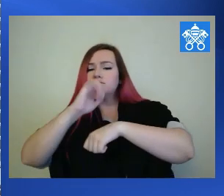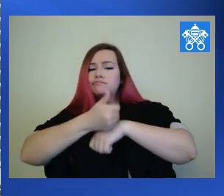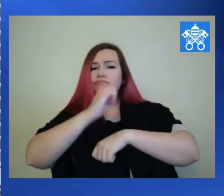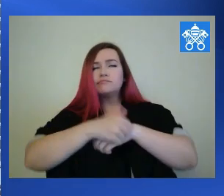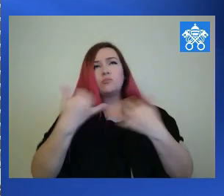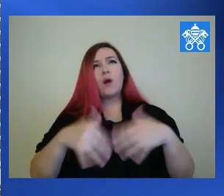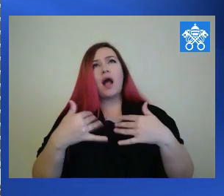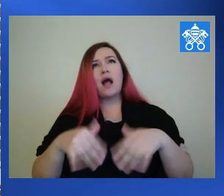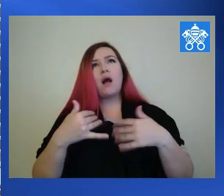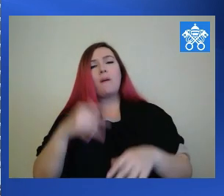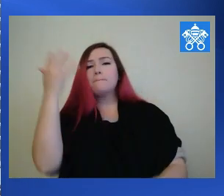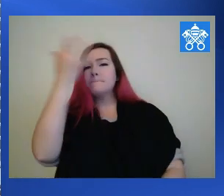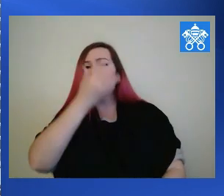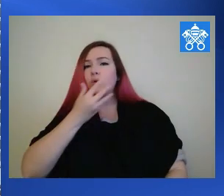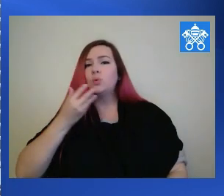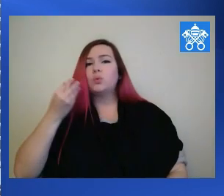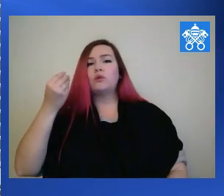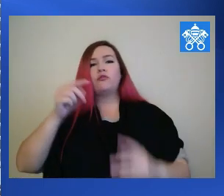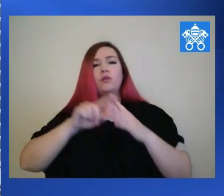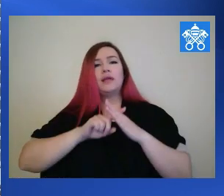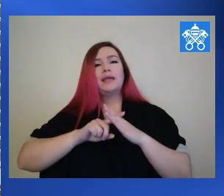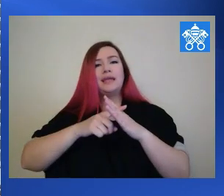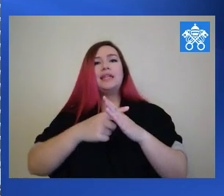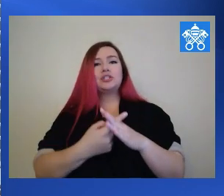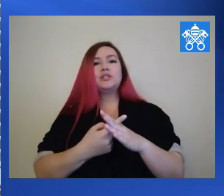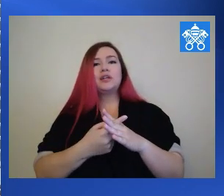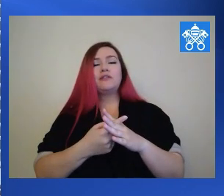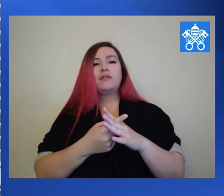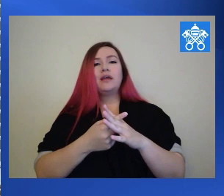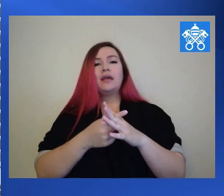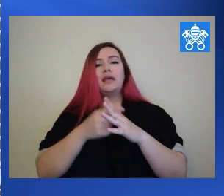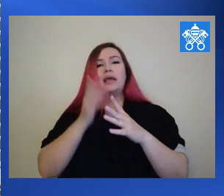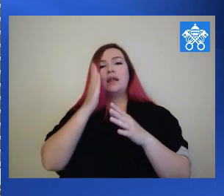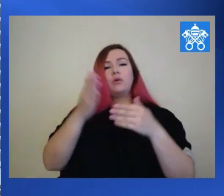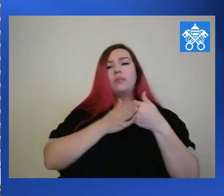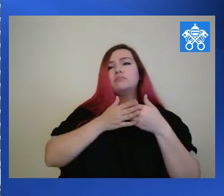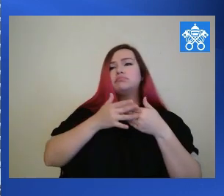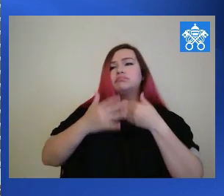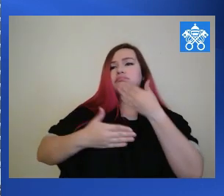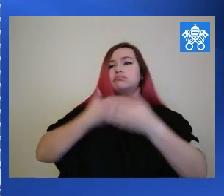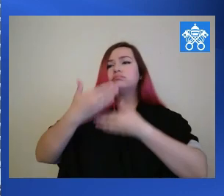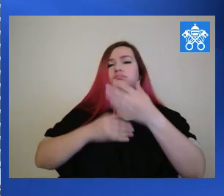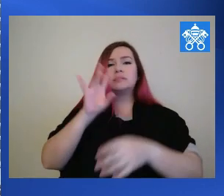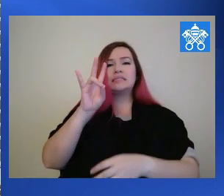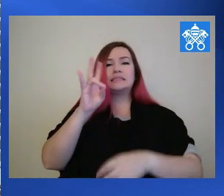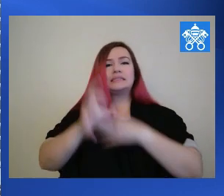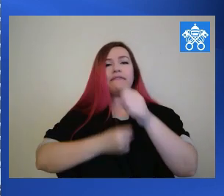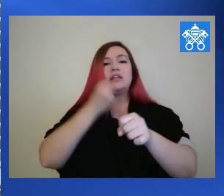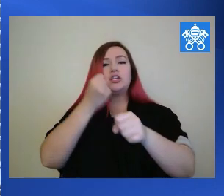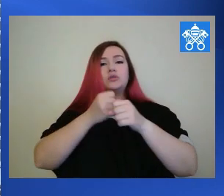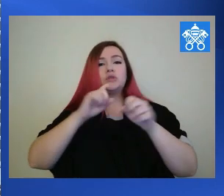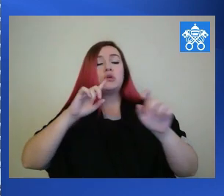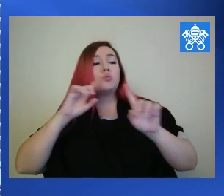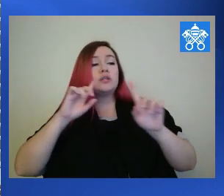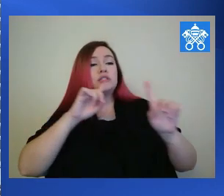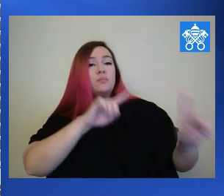It's a beautiful initiative which will be going over a 7-year period, corresponding or responding to the